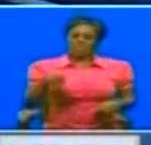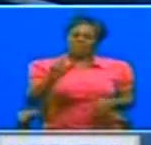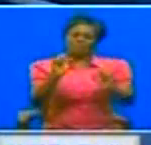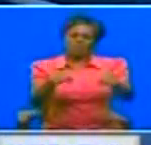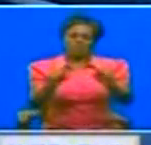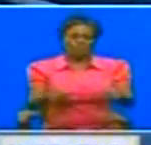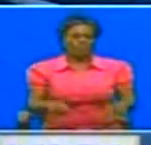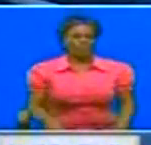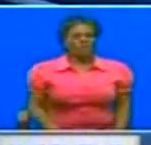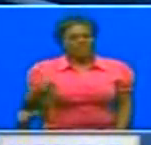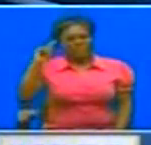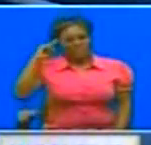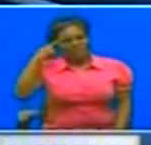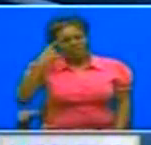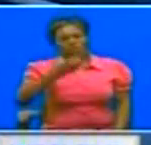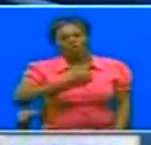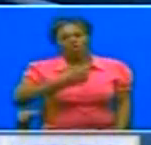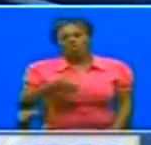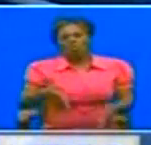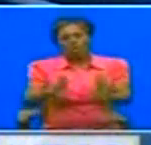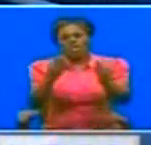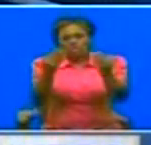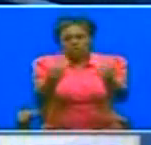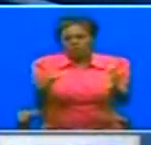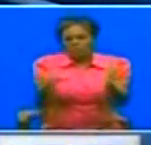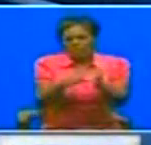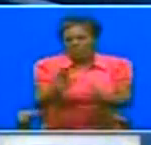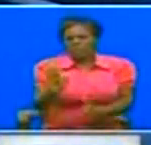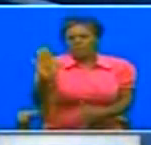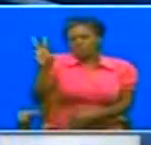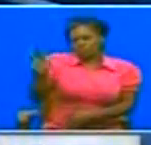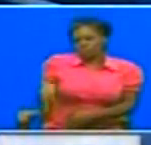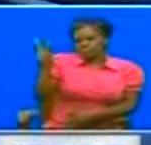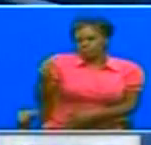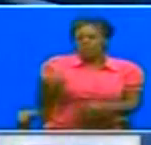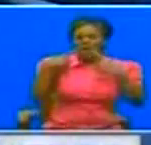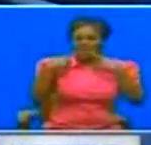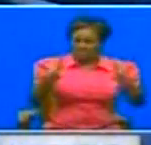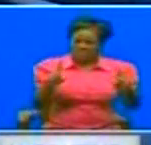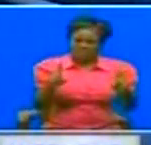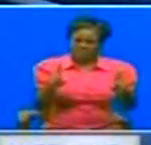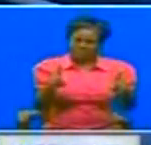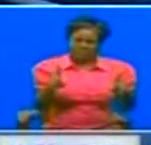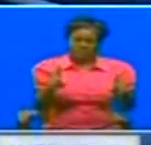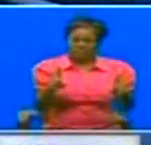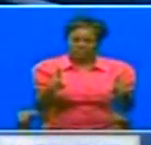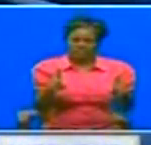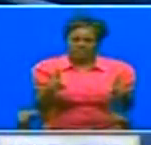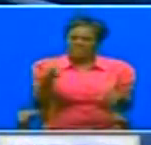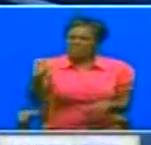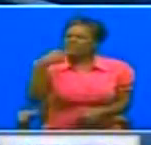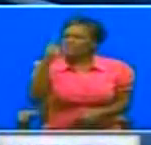to think of their own ways of dealing with the stigma around disclosure. What are they